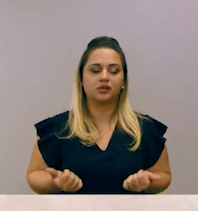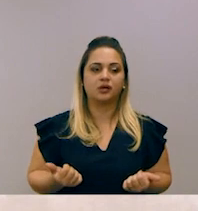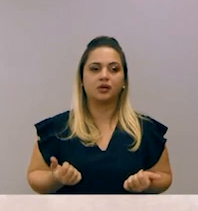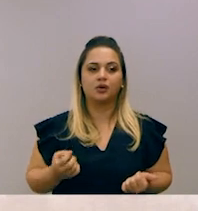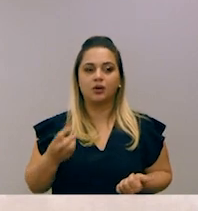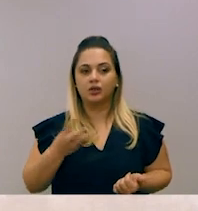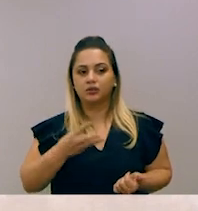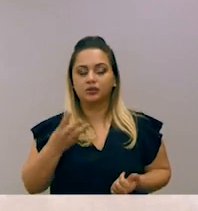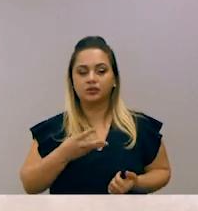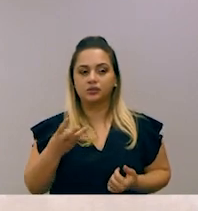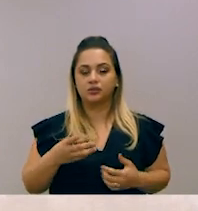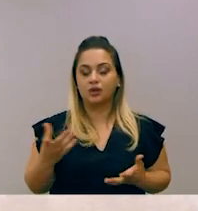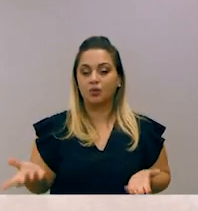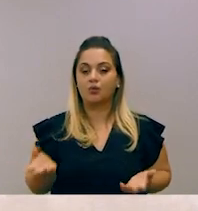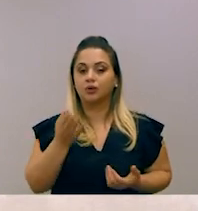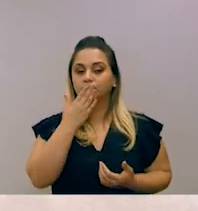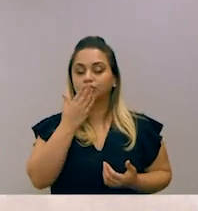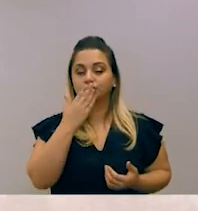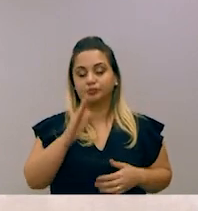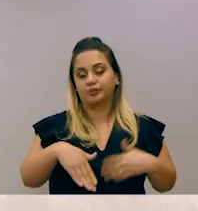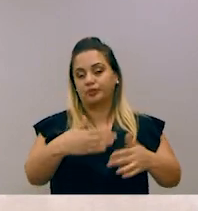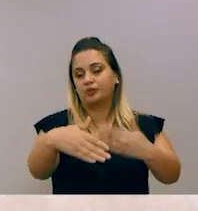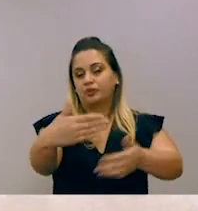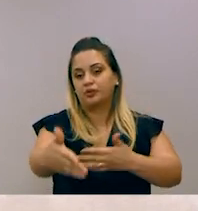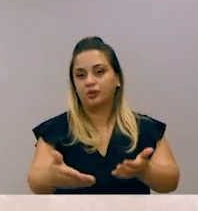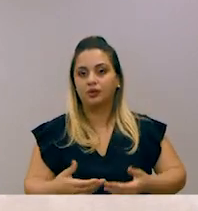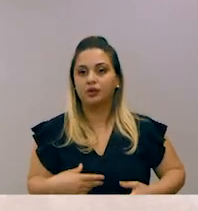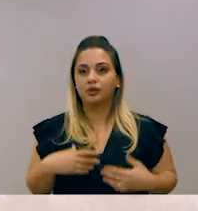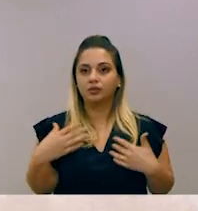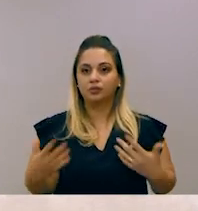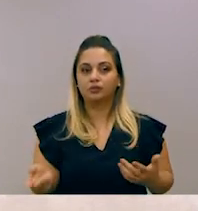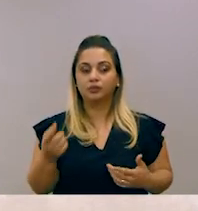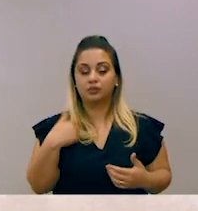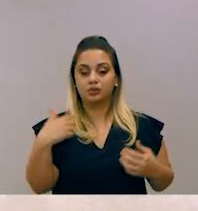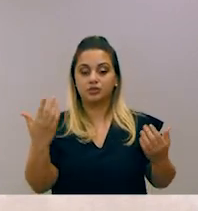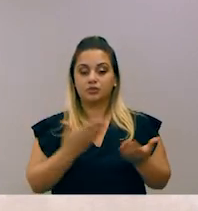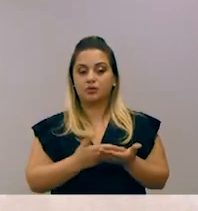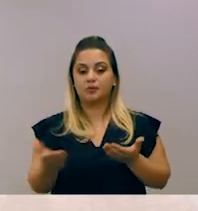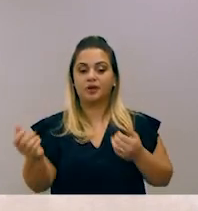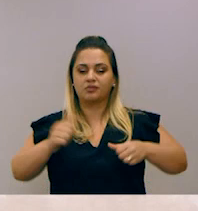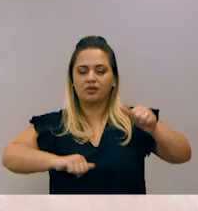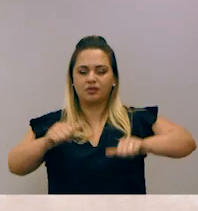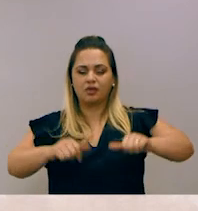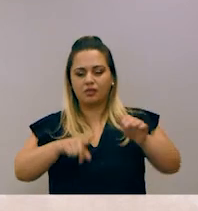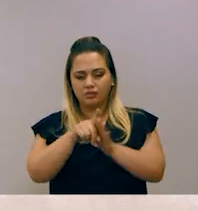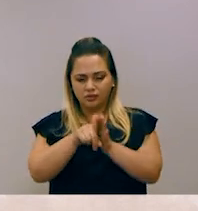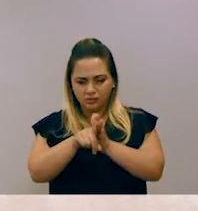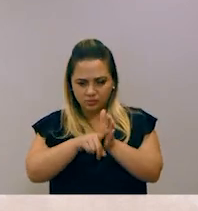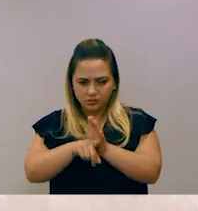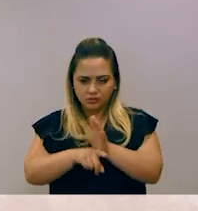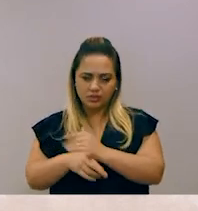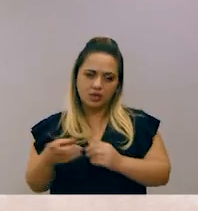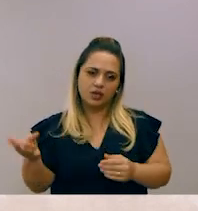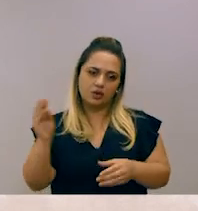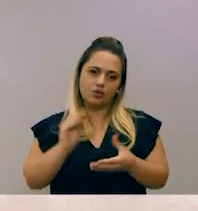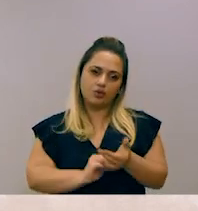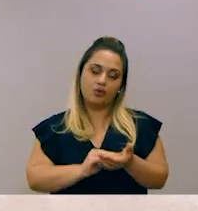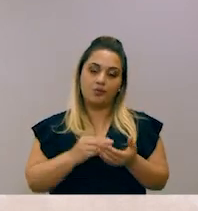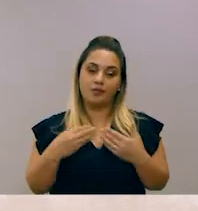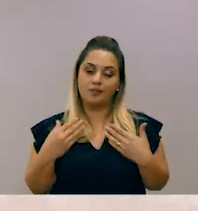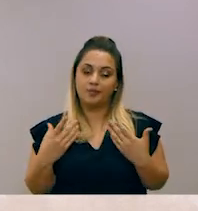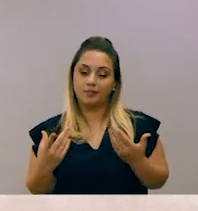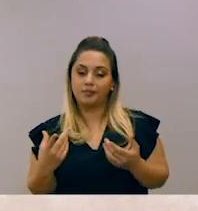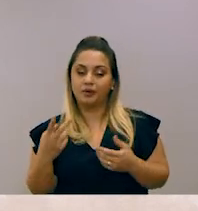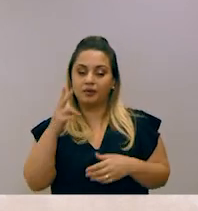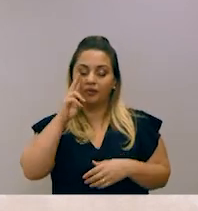the qualification of the requesting person, and so on. When we analyze it, when we